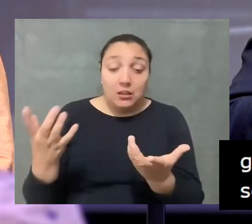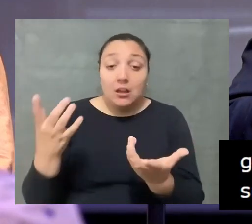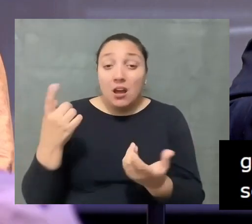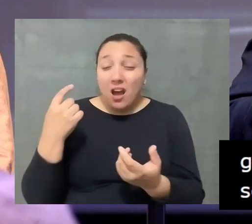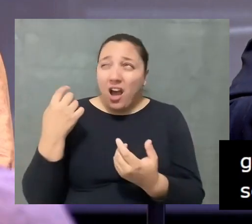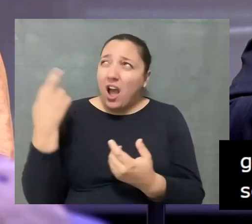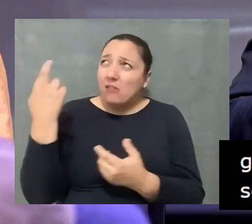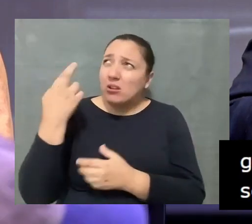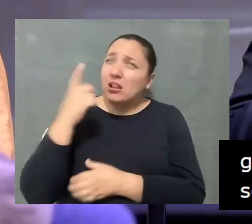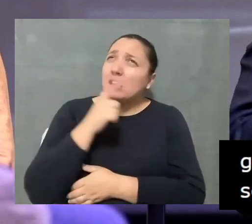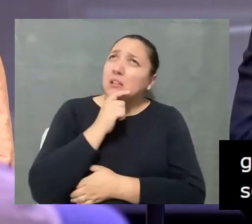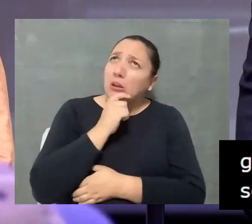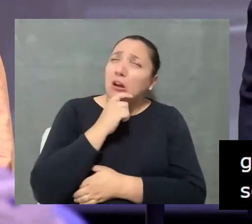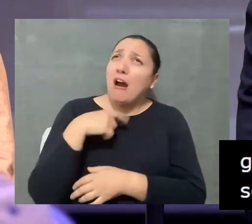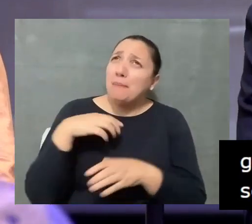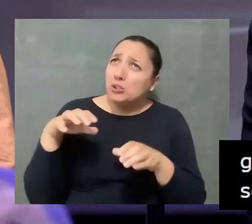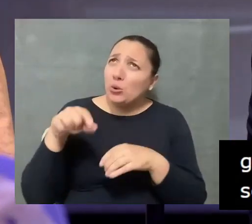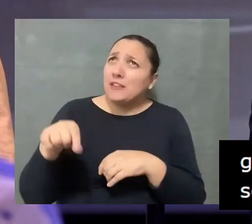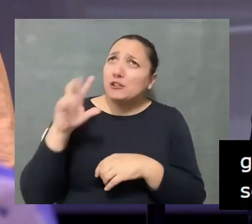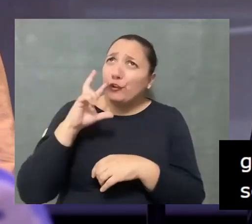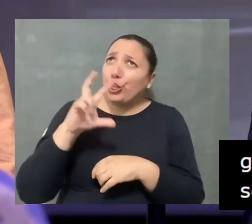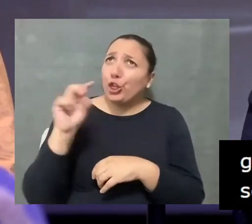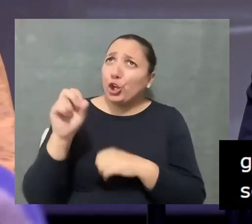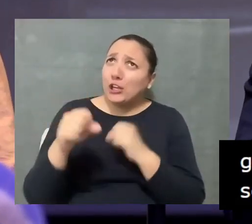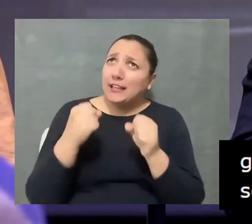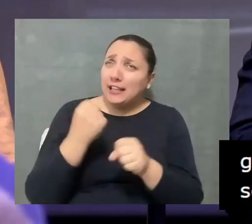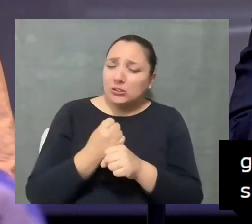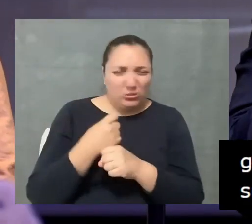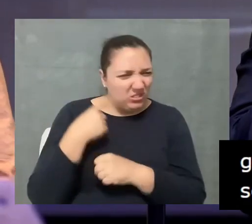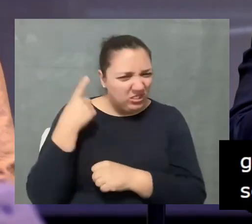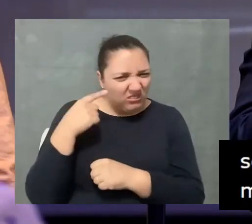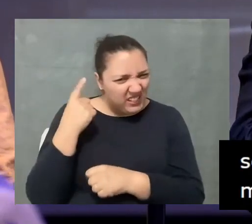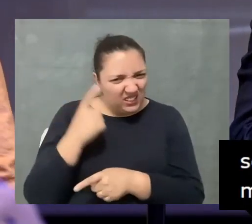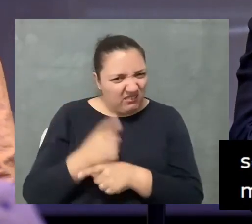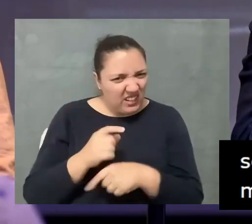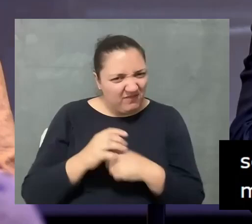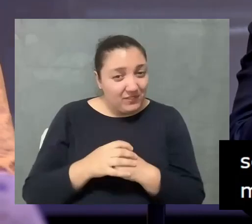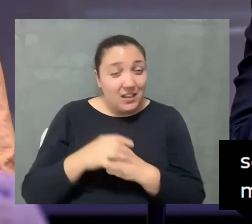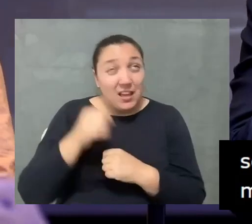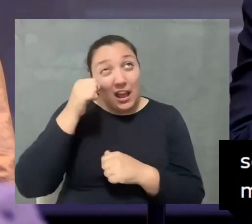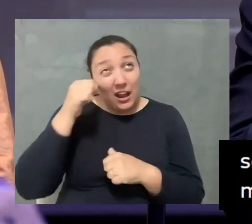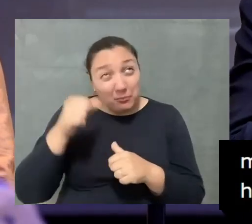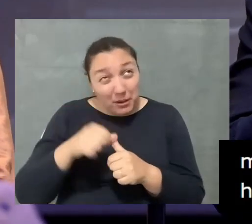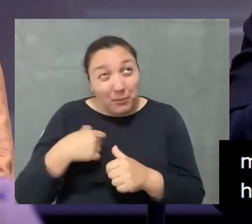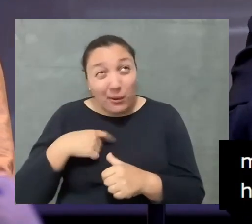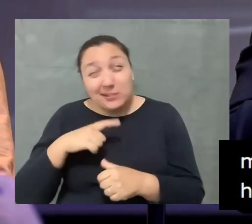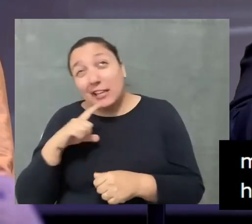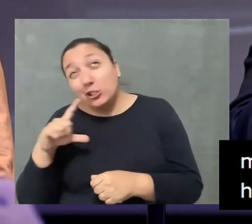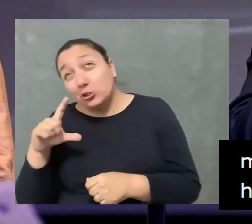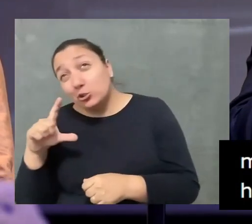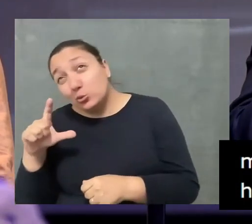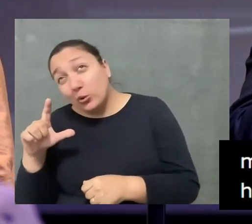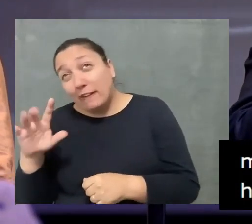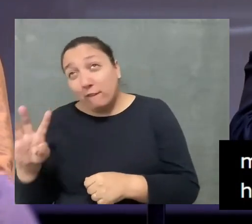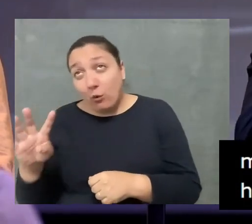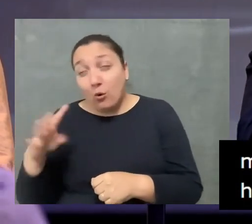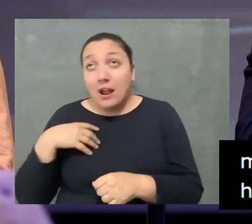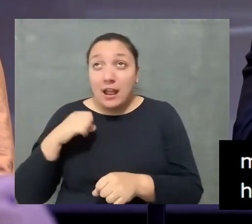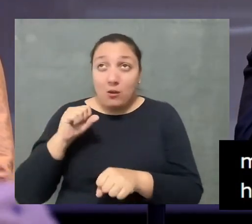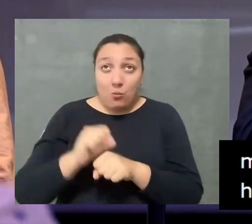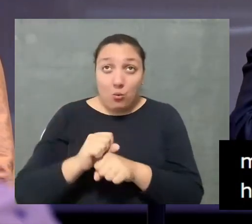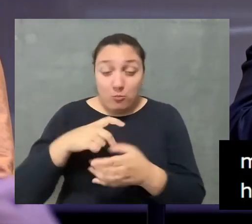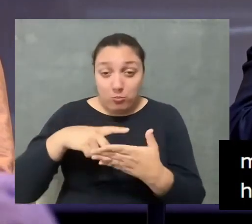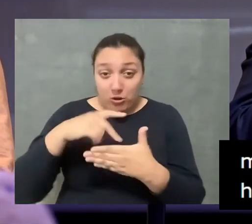years, and which is crazy, right? When I was in my 24 years old, I worked on a project called the